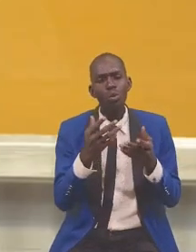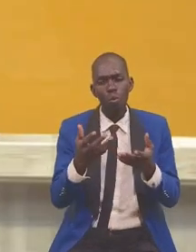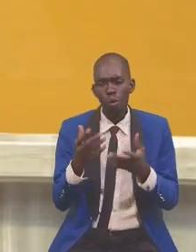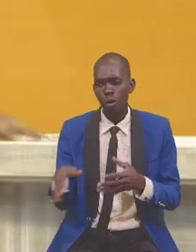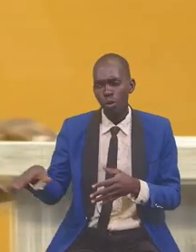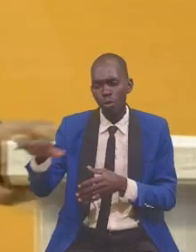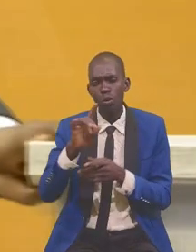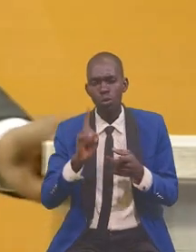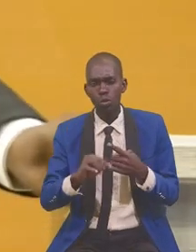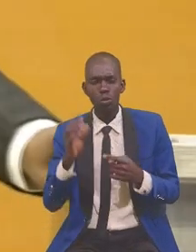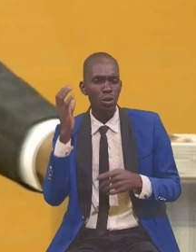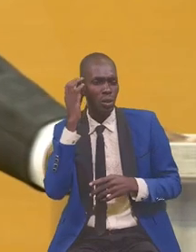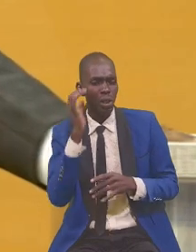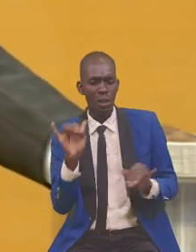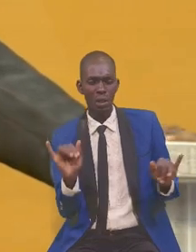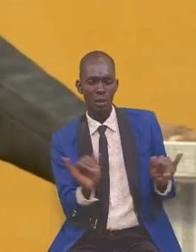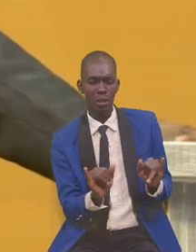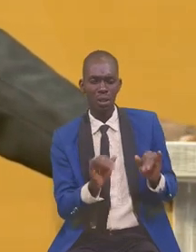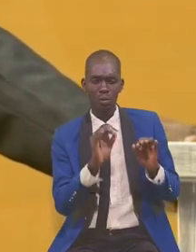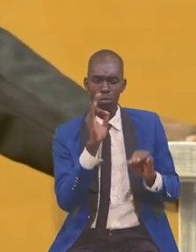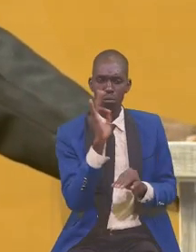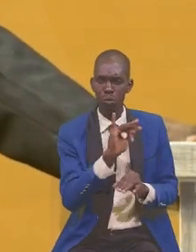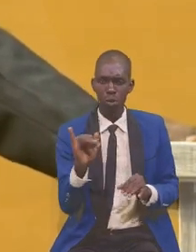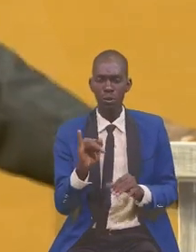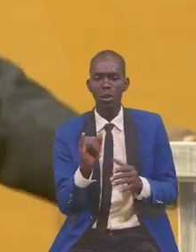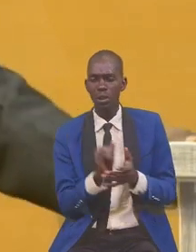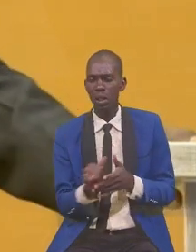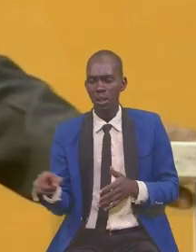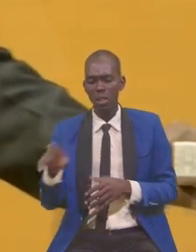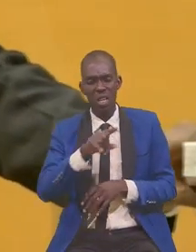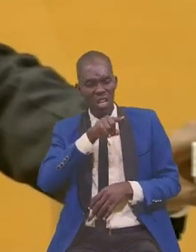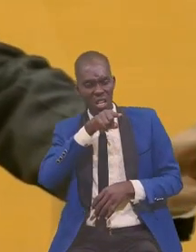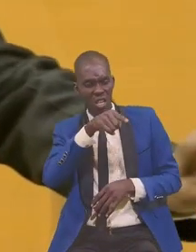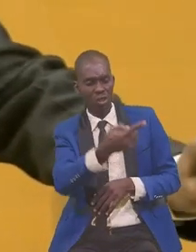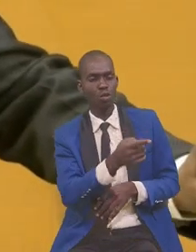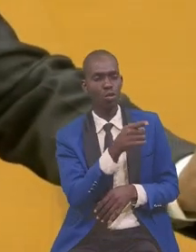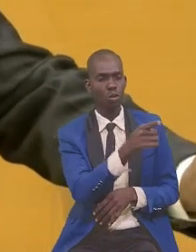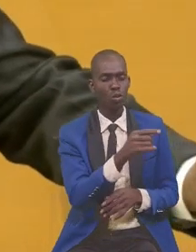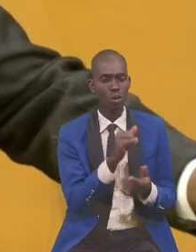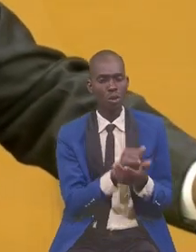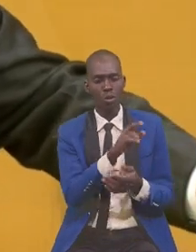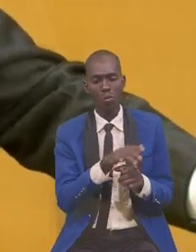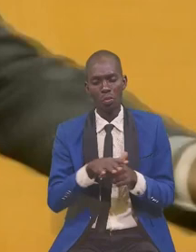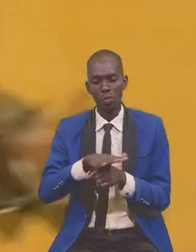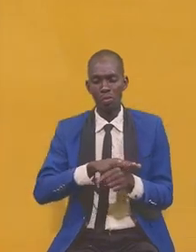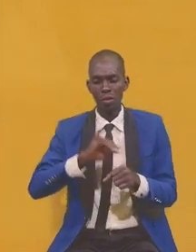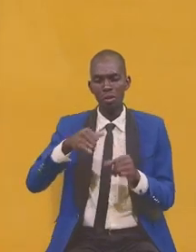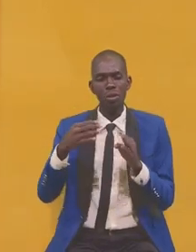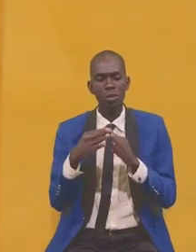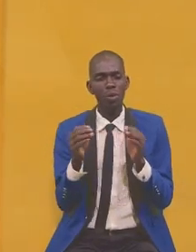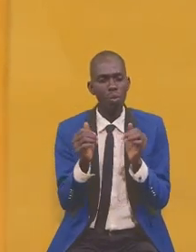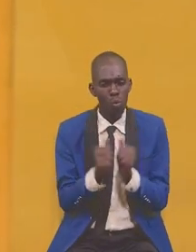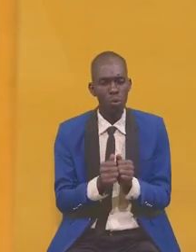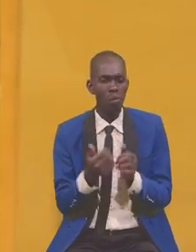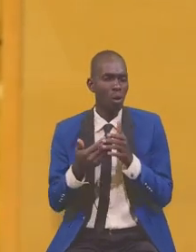hear the same doctrine they accused you that you filled Jerusalem with? Where are the people